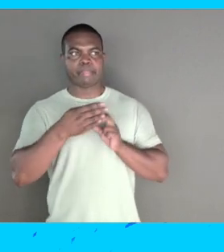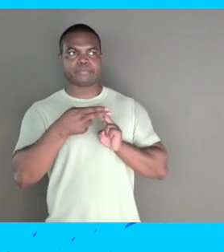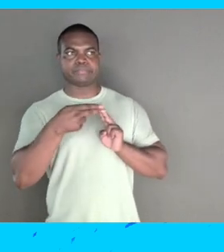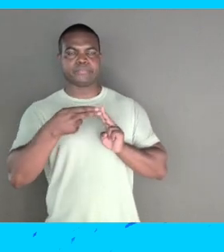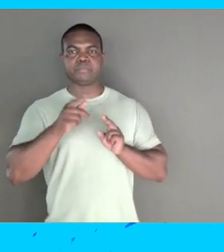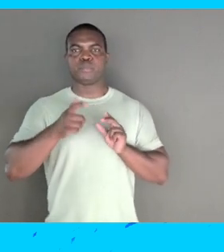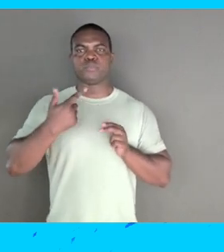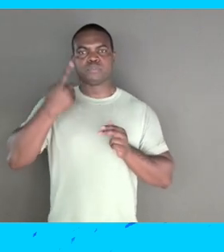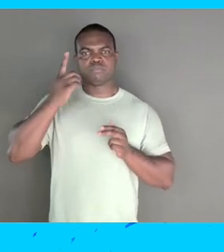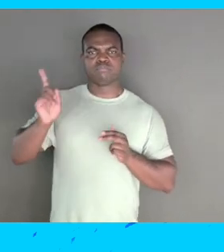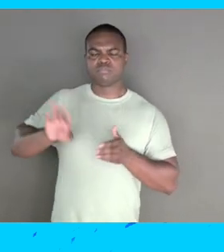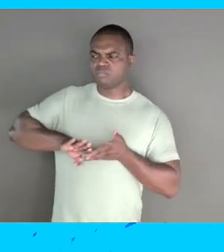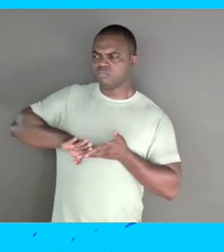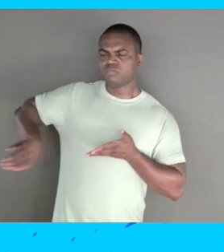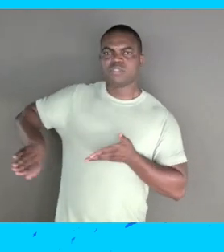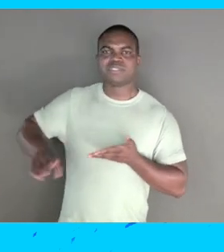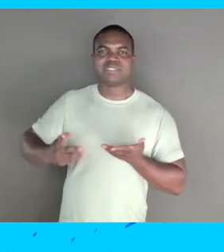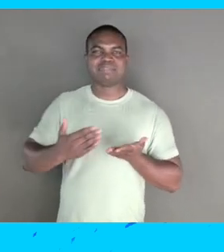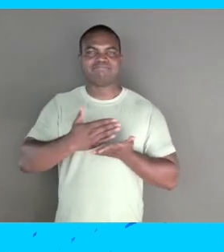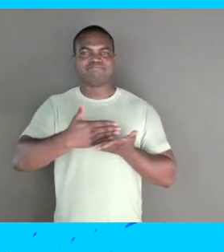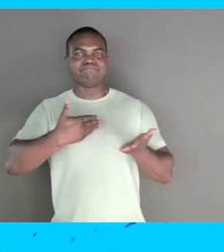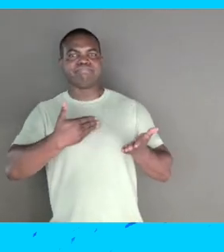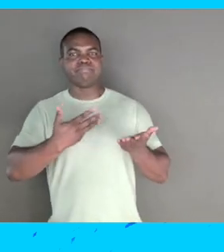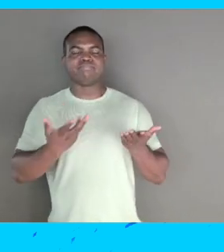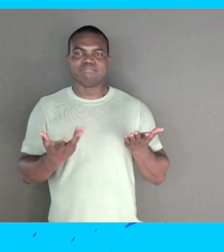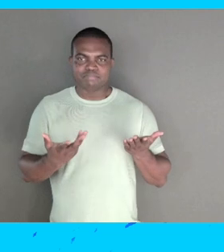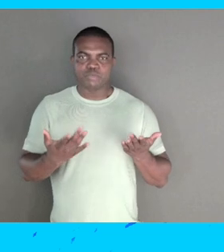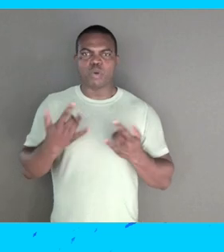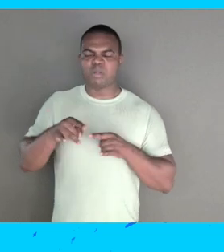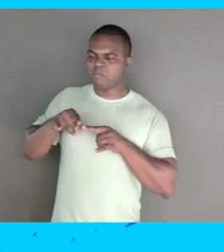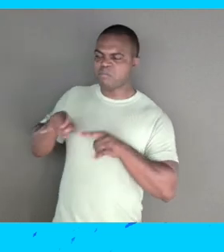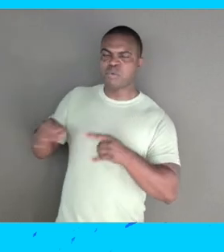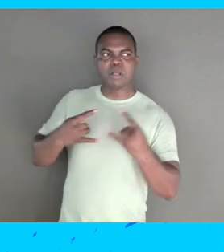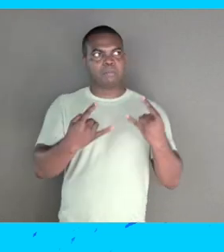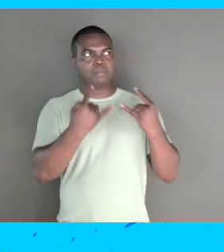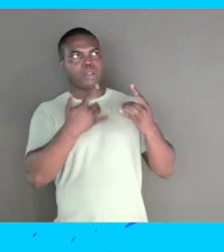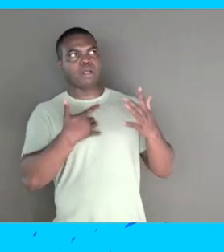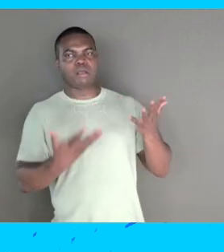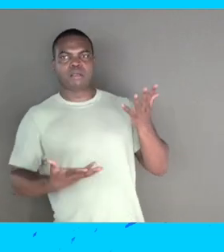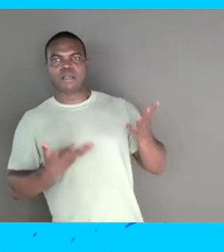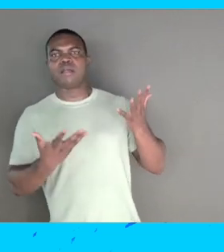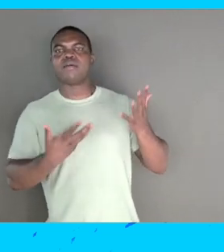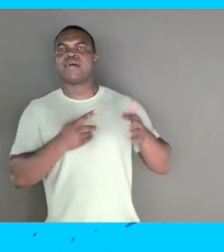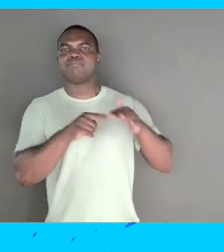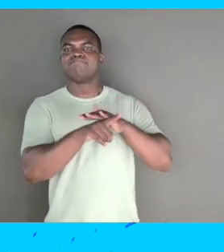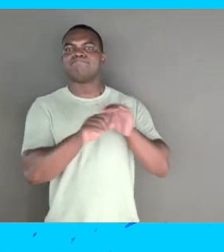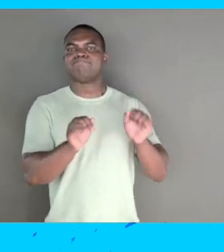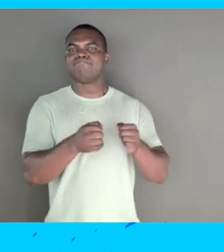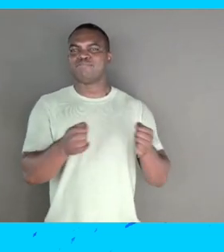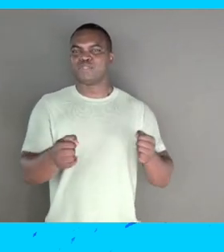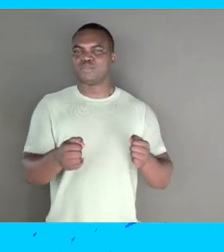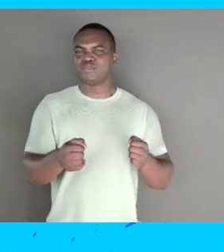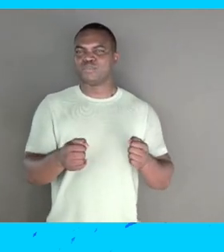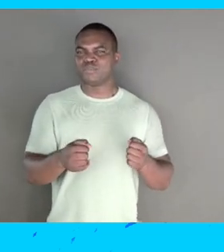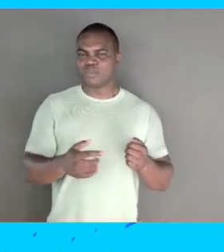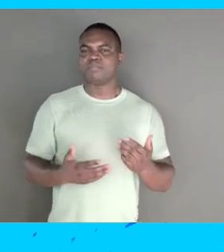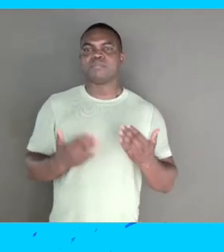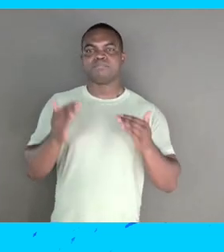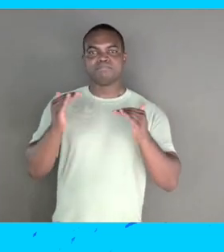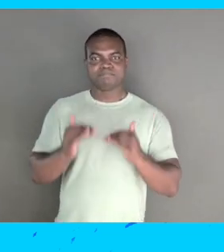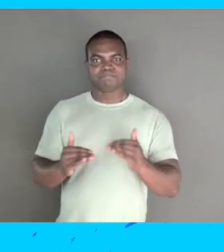yeah, if we could go to the next slide, please. So the following are briefly